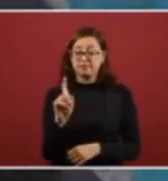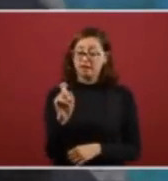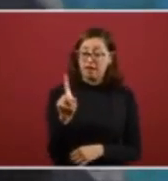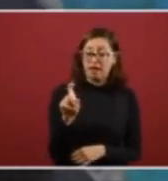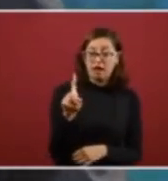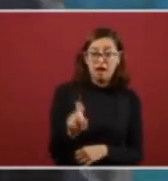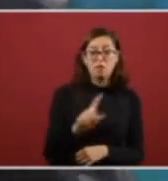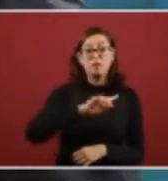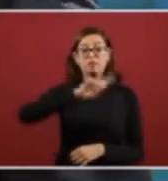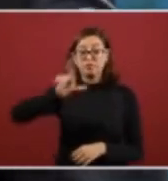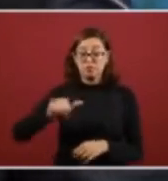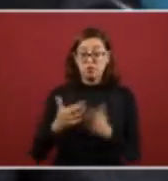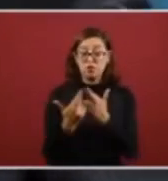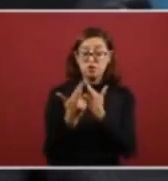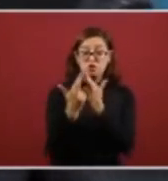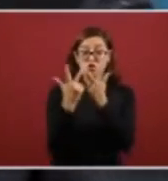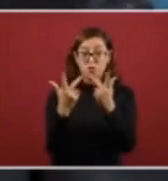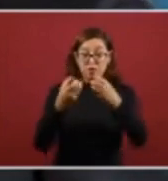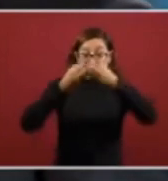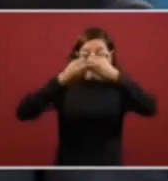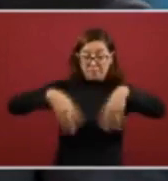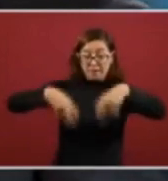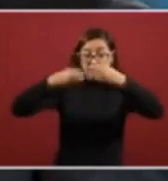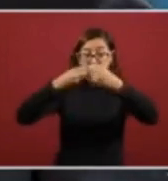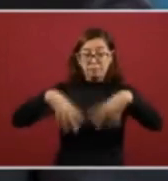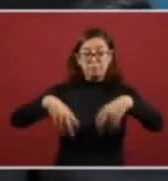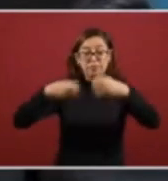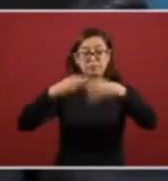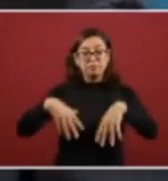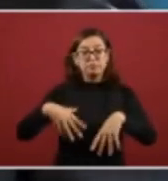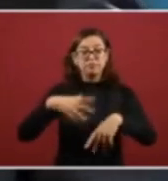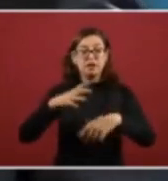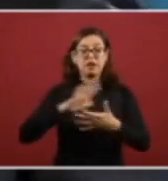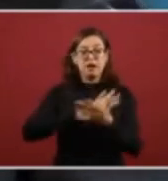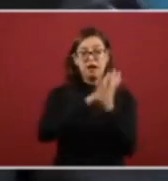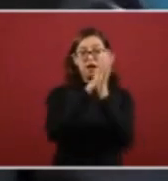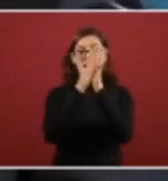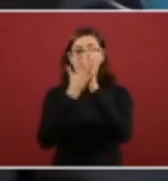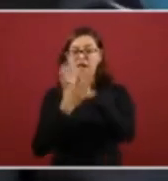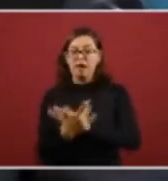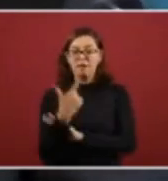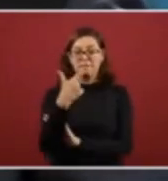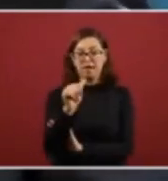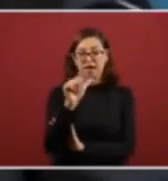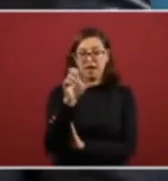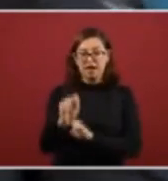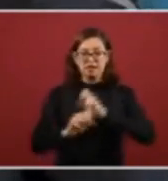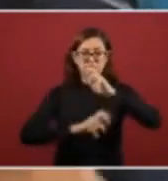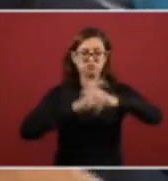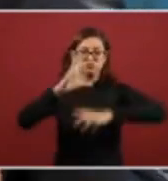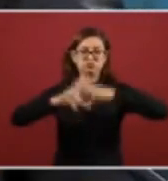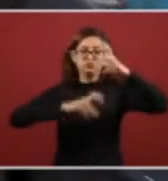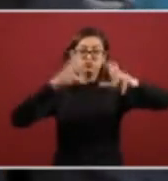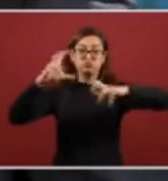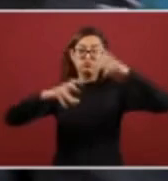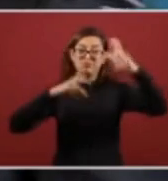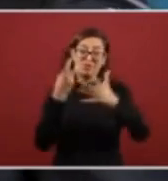moment that it comes out of the duct, it becomes a gaseous form. And then